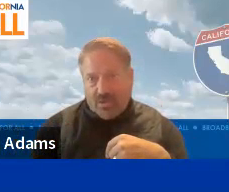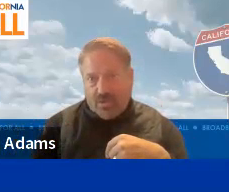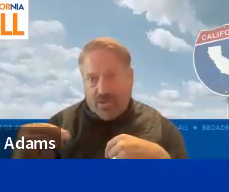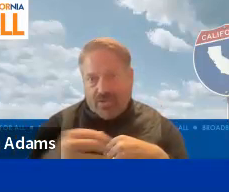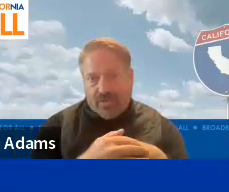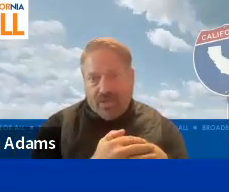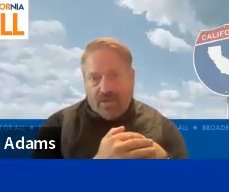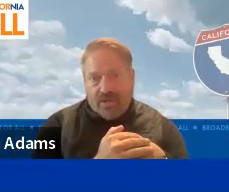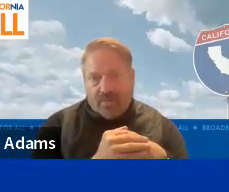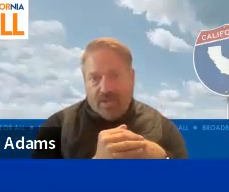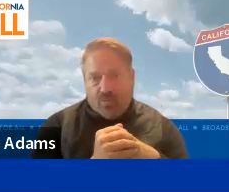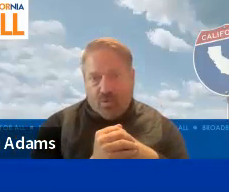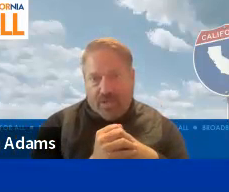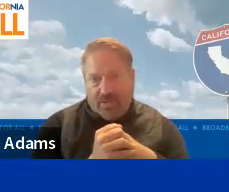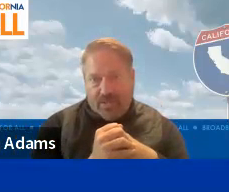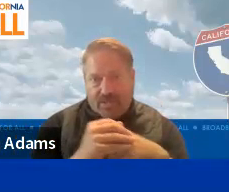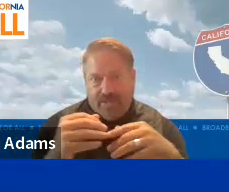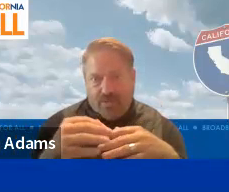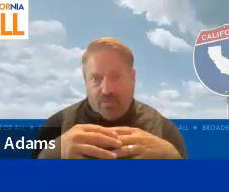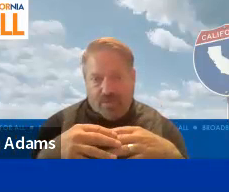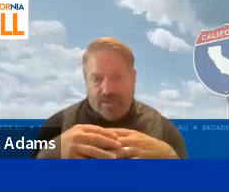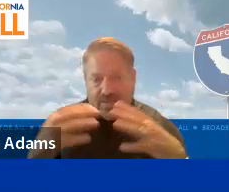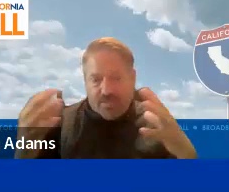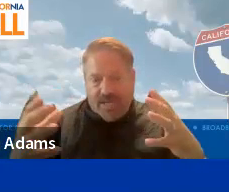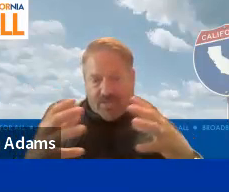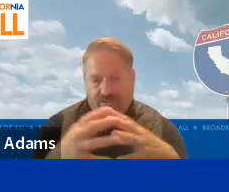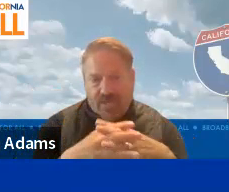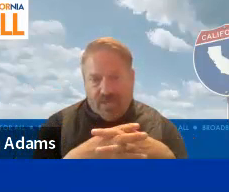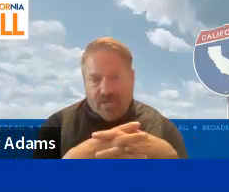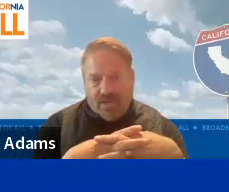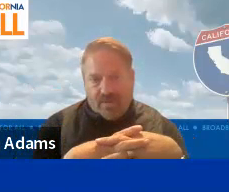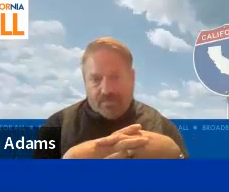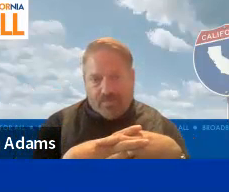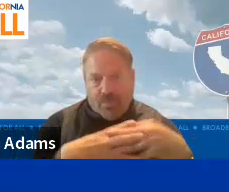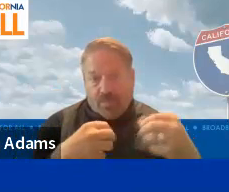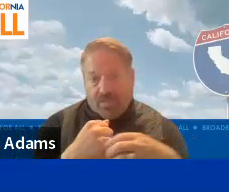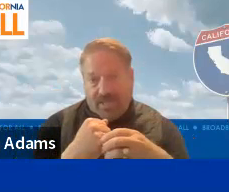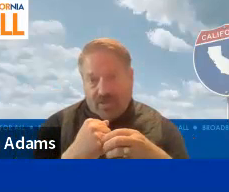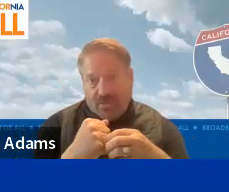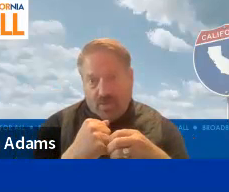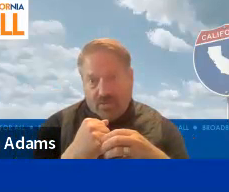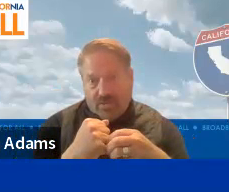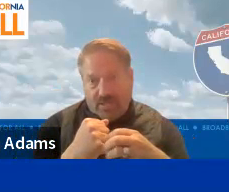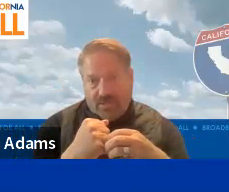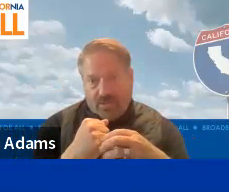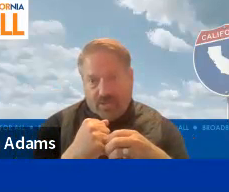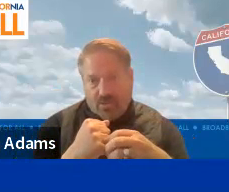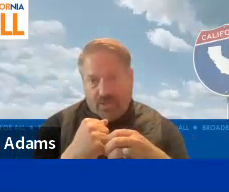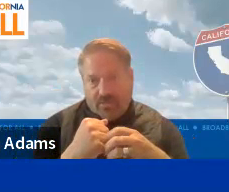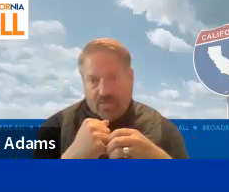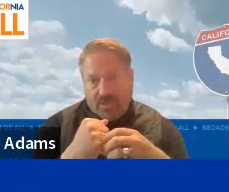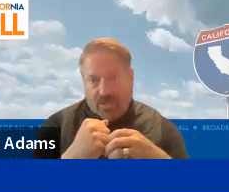network solutions in rural counties. And then we've had this massive mobilization throughout the state